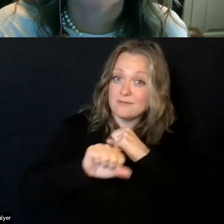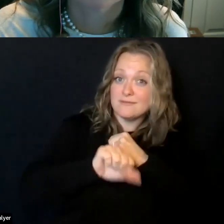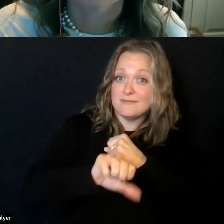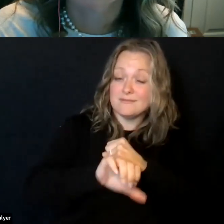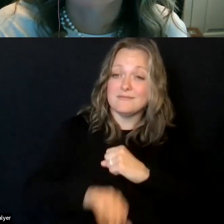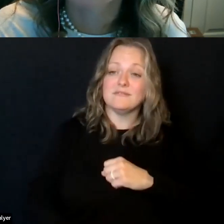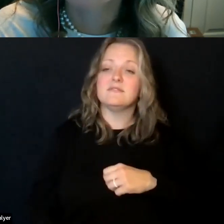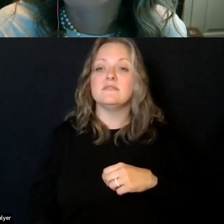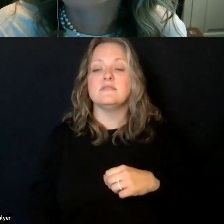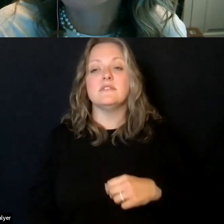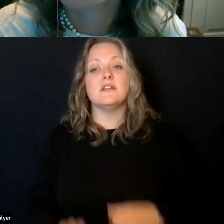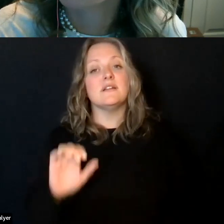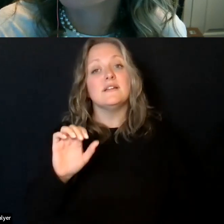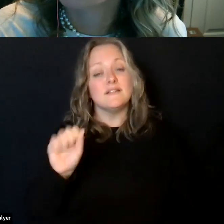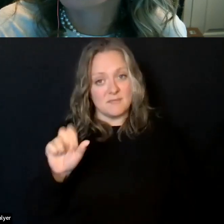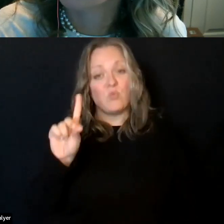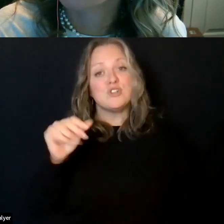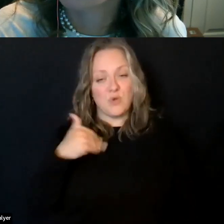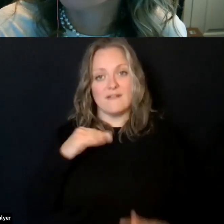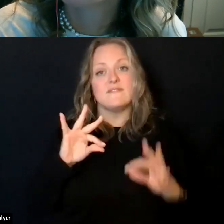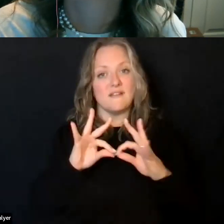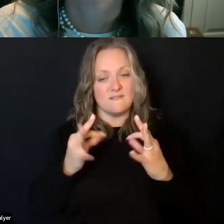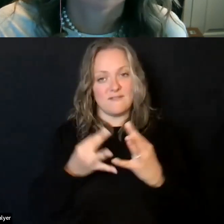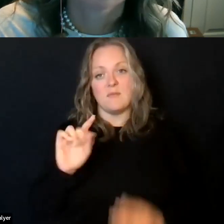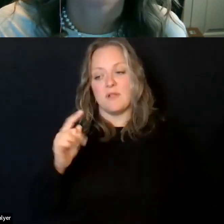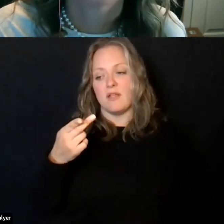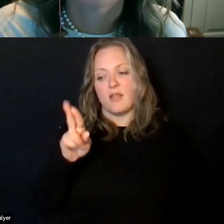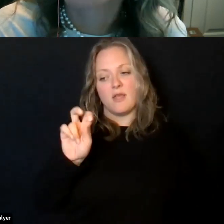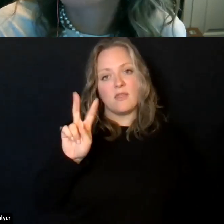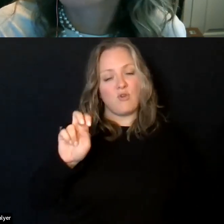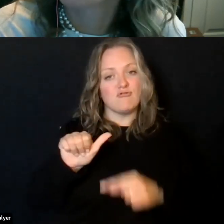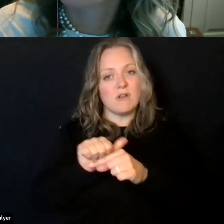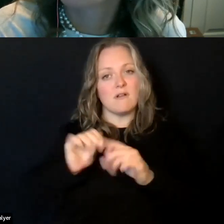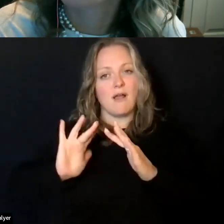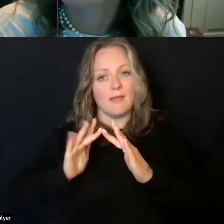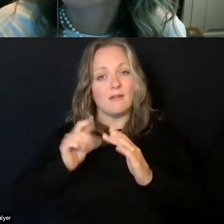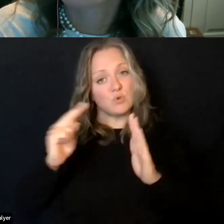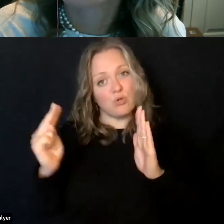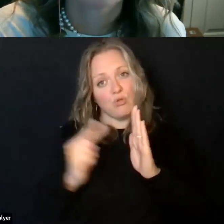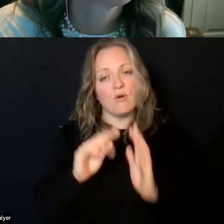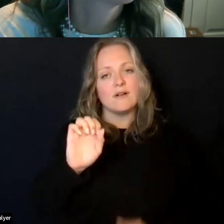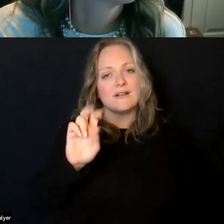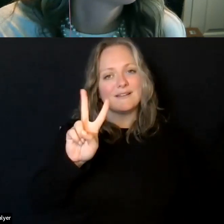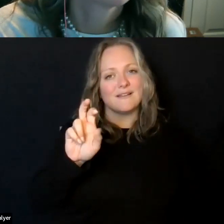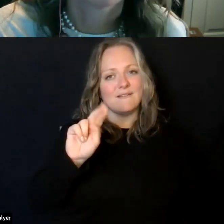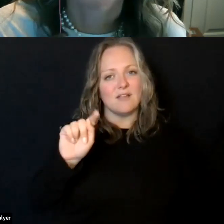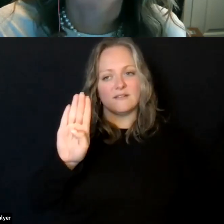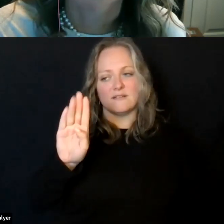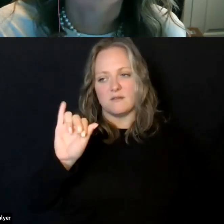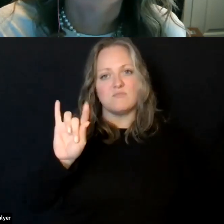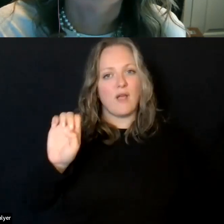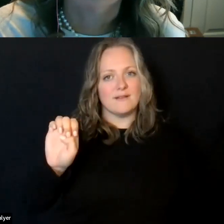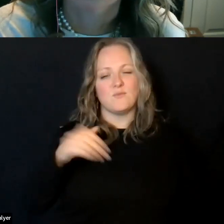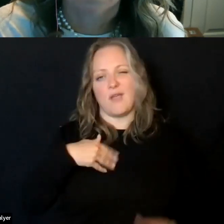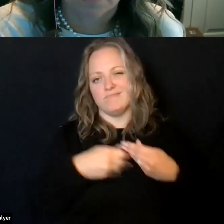We do have Family Thrive trainings virtually. You can find those on Eventbrite. And we do